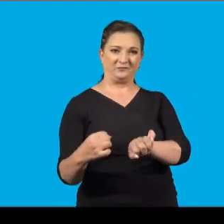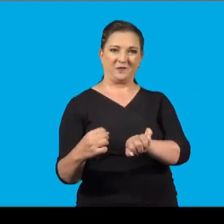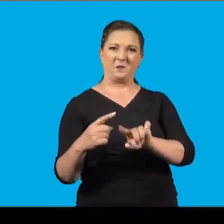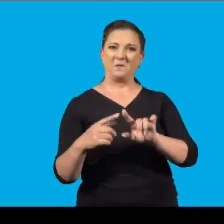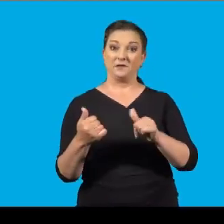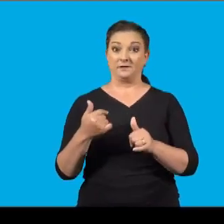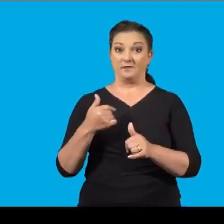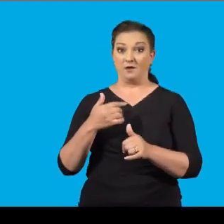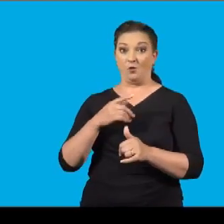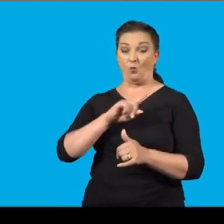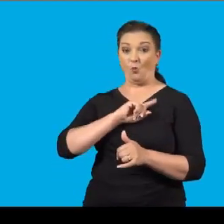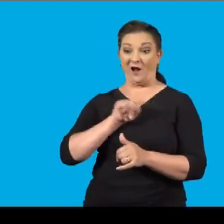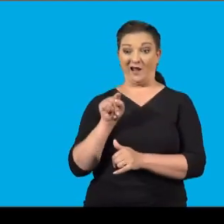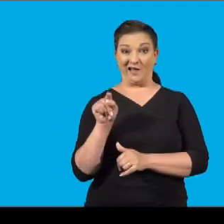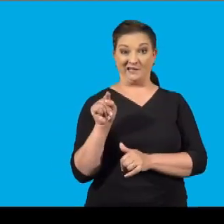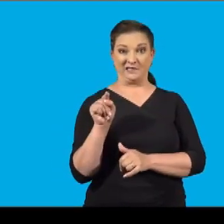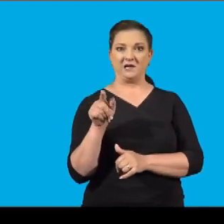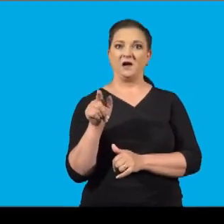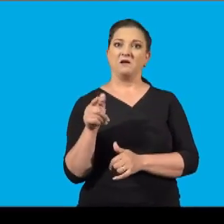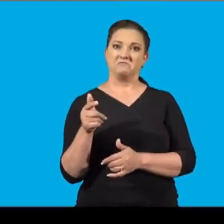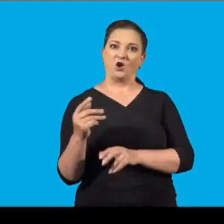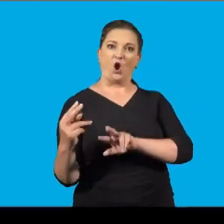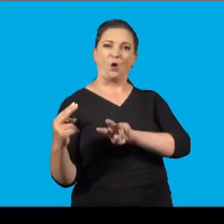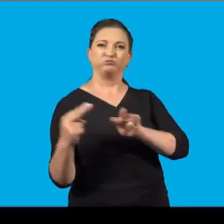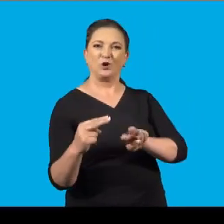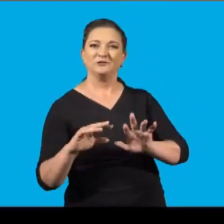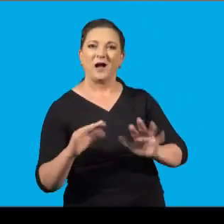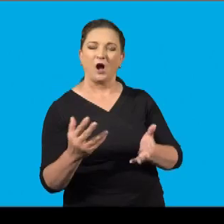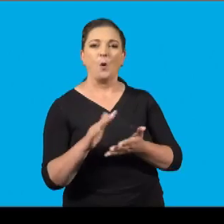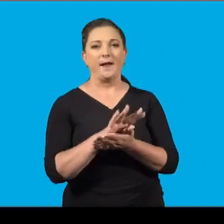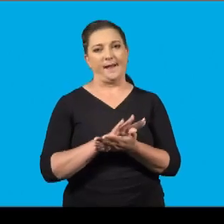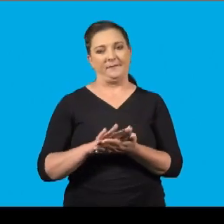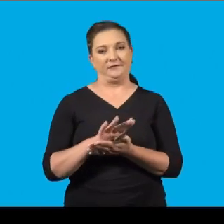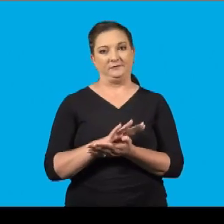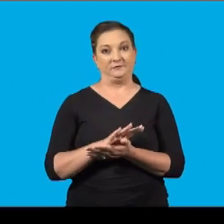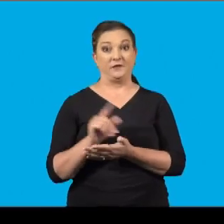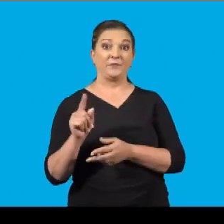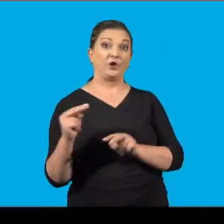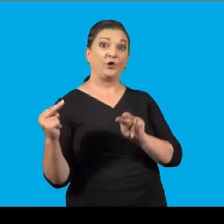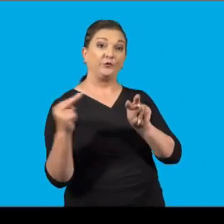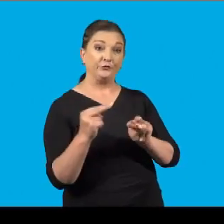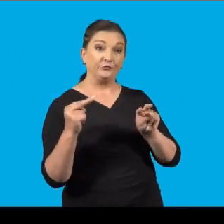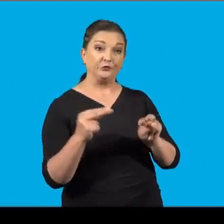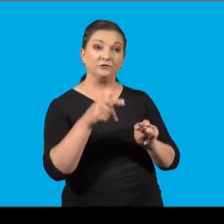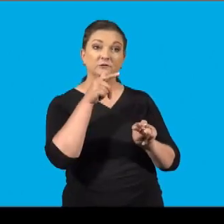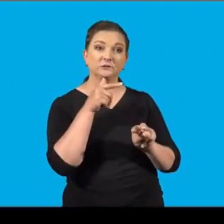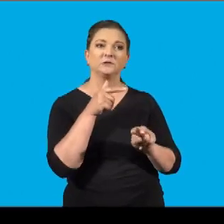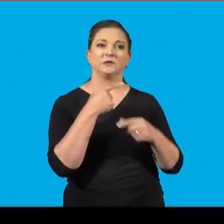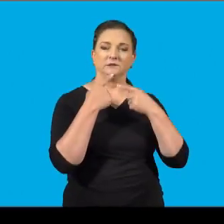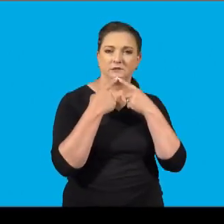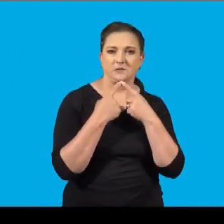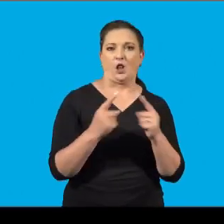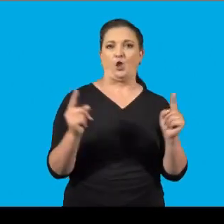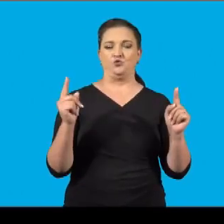concept of amnesty. Okay, so this is also very important. In their view, a disclosure of past misdeeds should